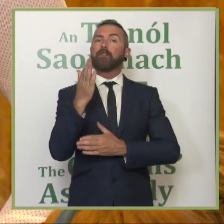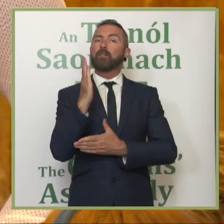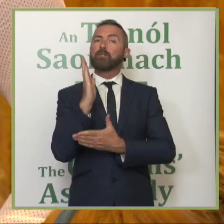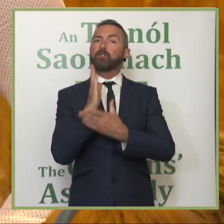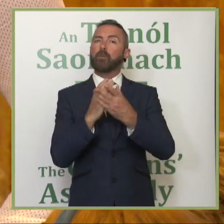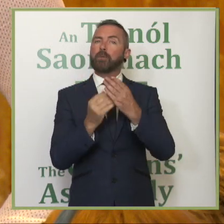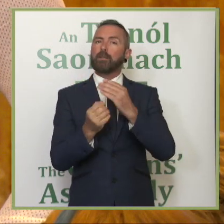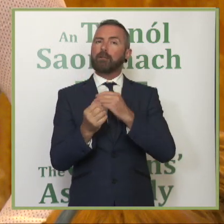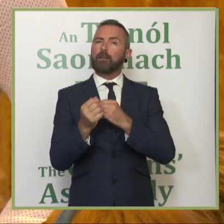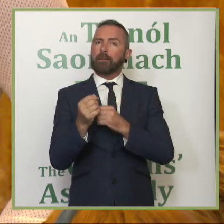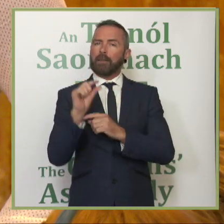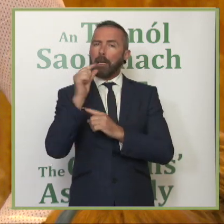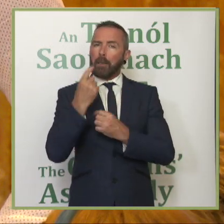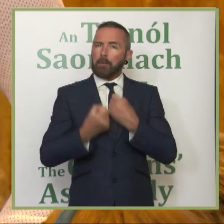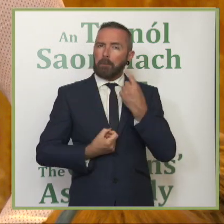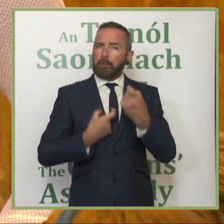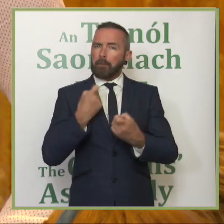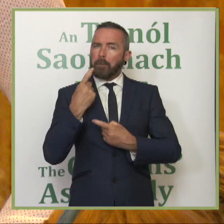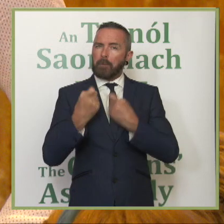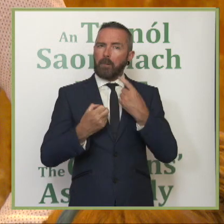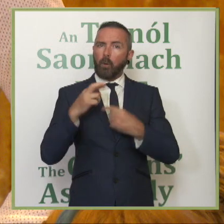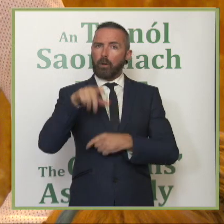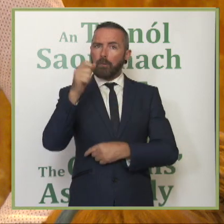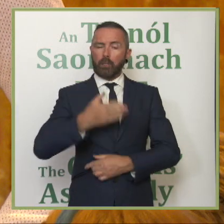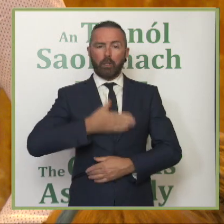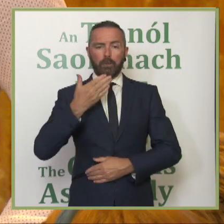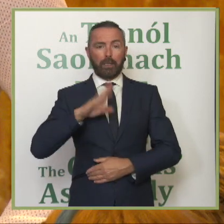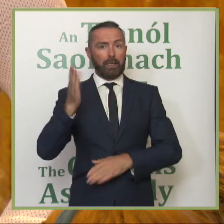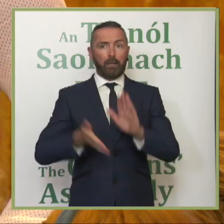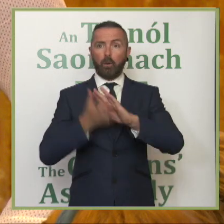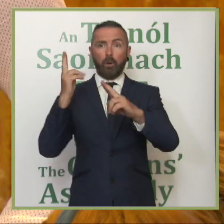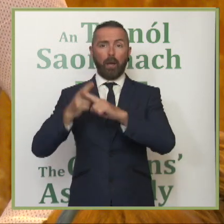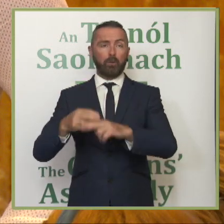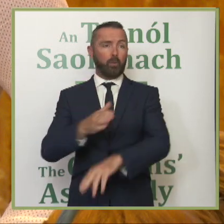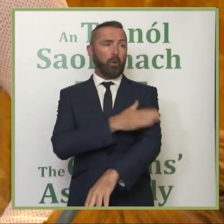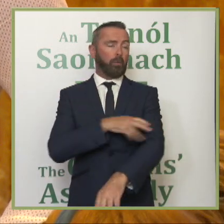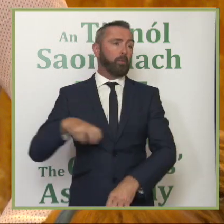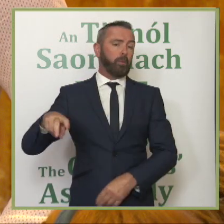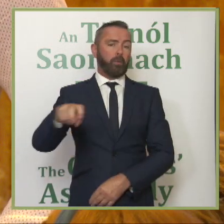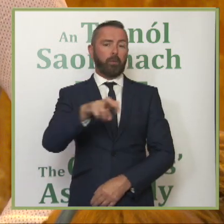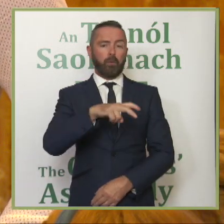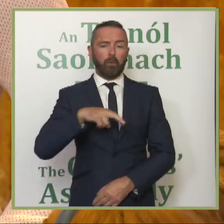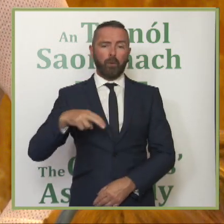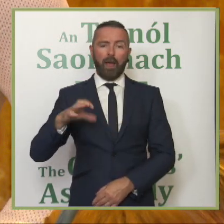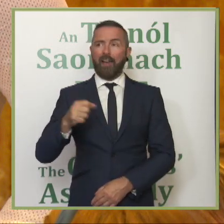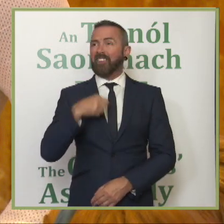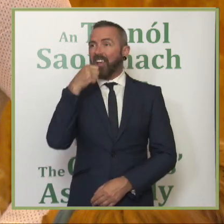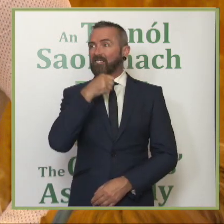was to get a bit heated or if someone was to get a bit upset, we can go outside. There's a great view, take a walk, grab an ice cream.